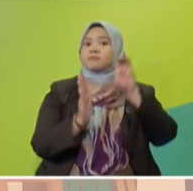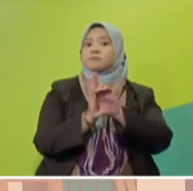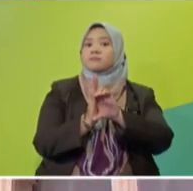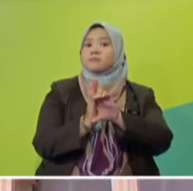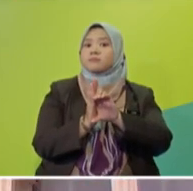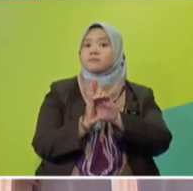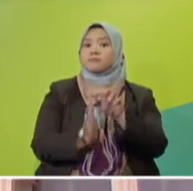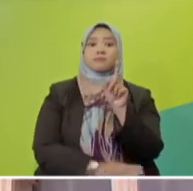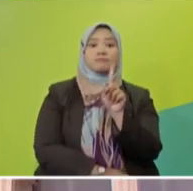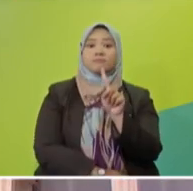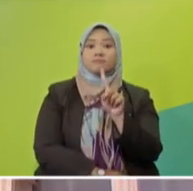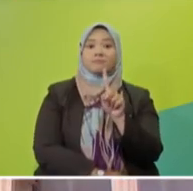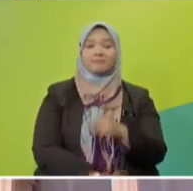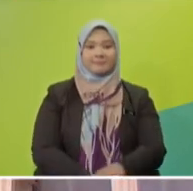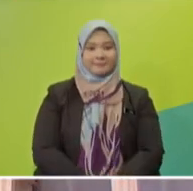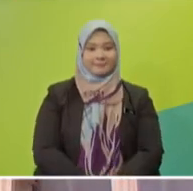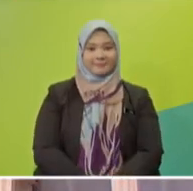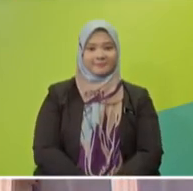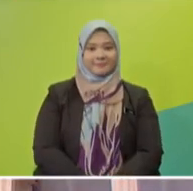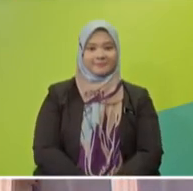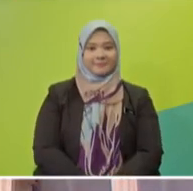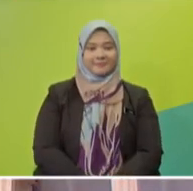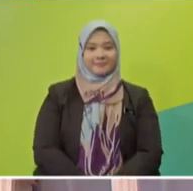Can you look at the animal? Can you see the animal?